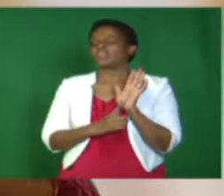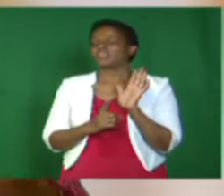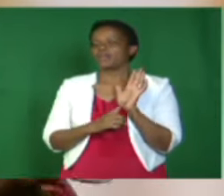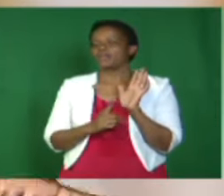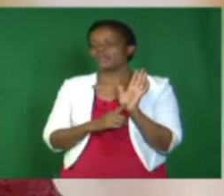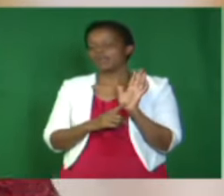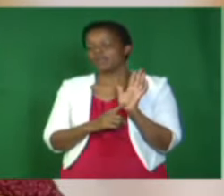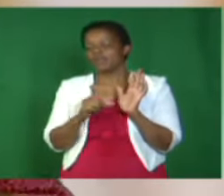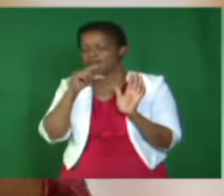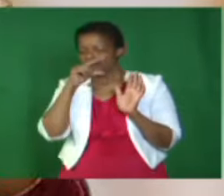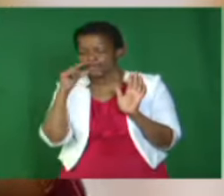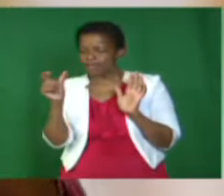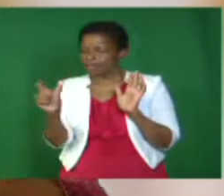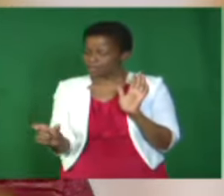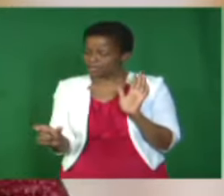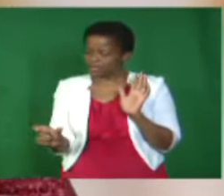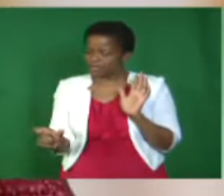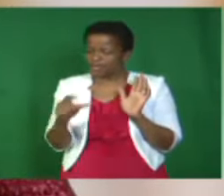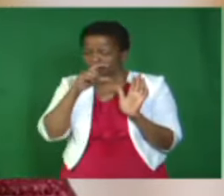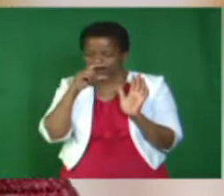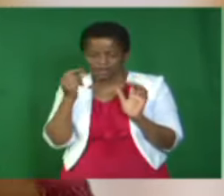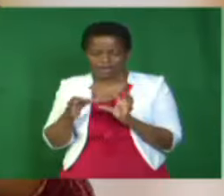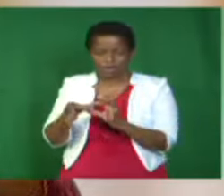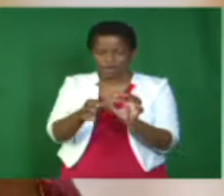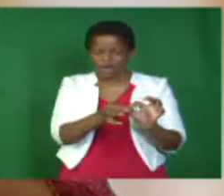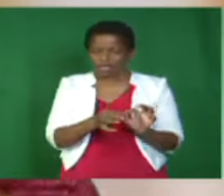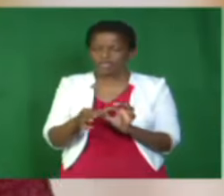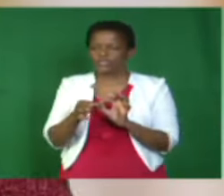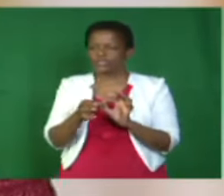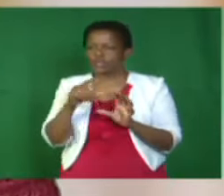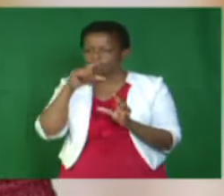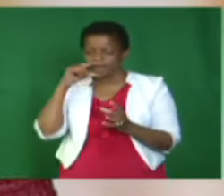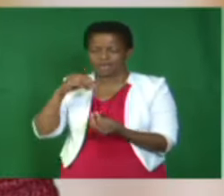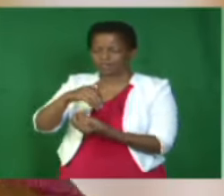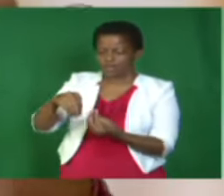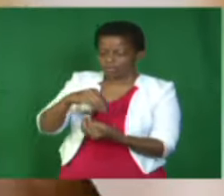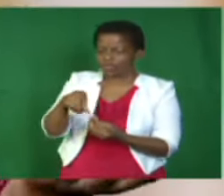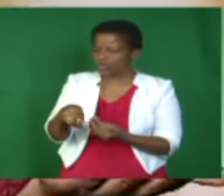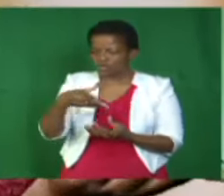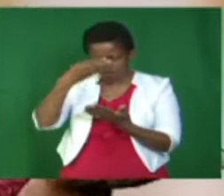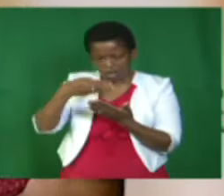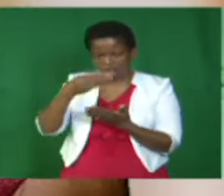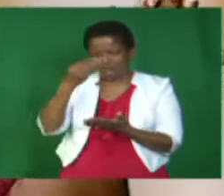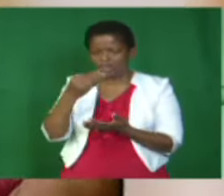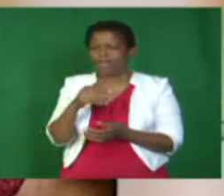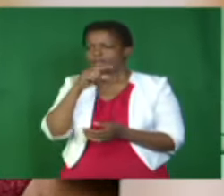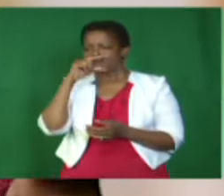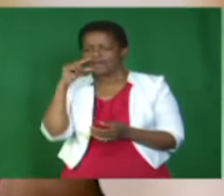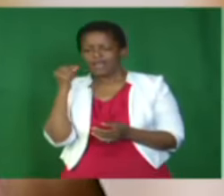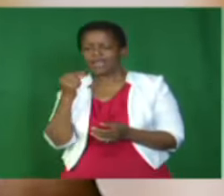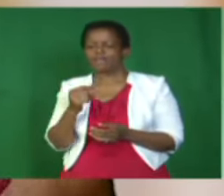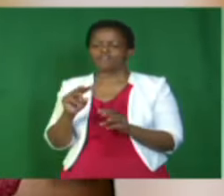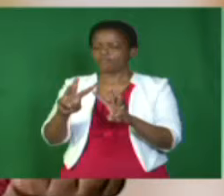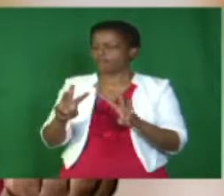are like names of people, a name of an organization, the names of the subjects that you learn, the names of important or places